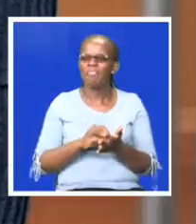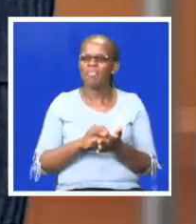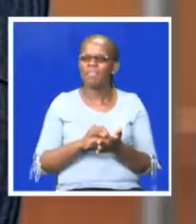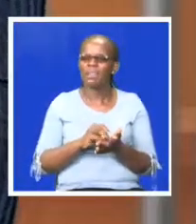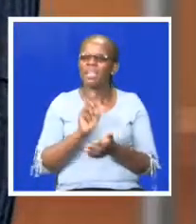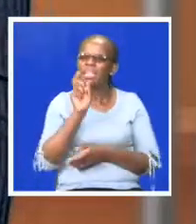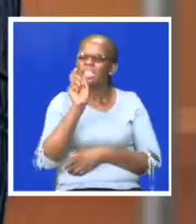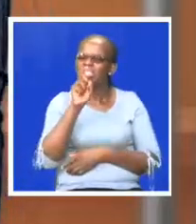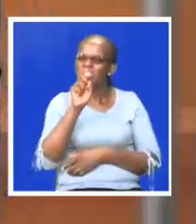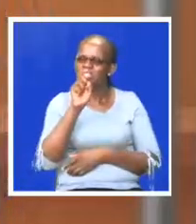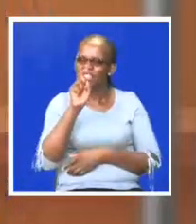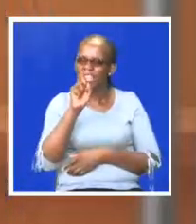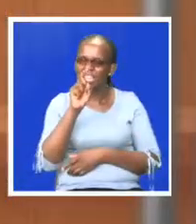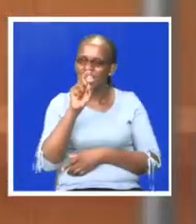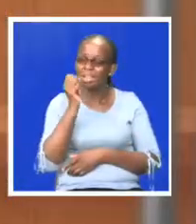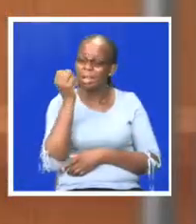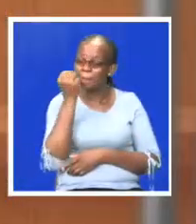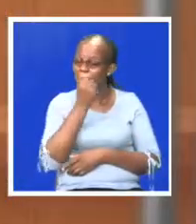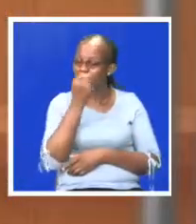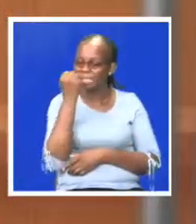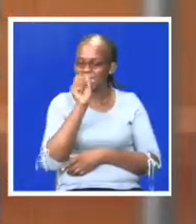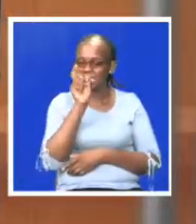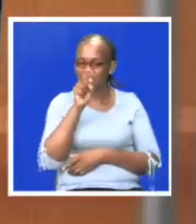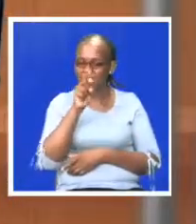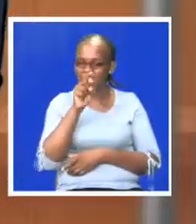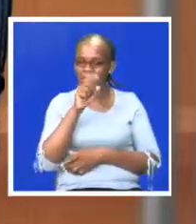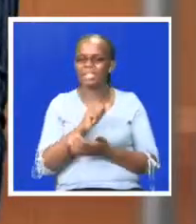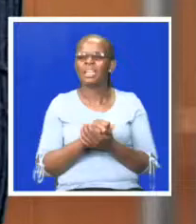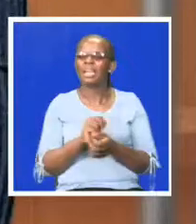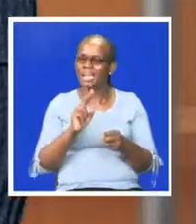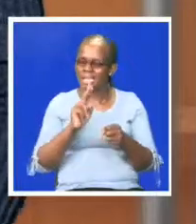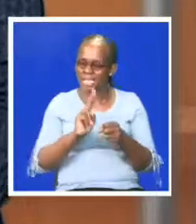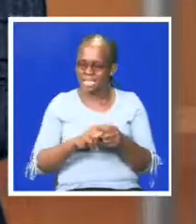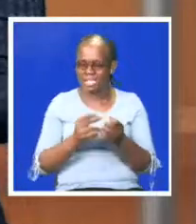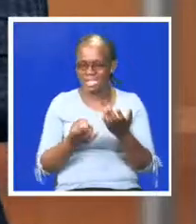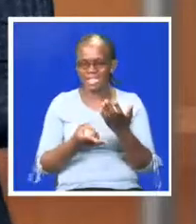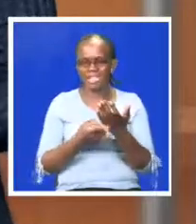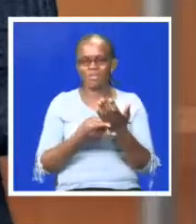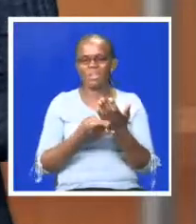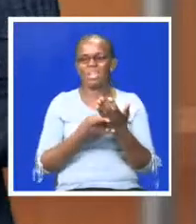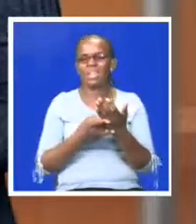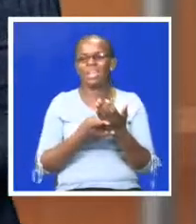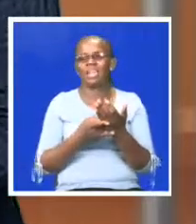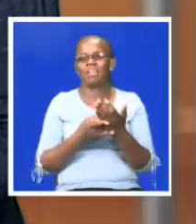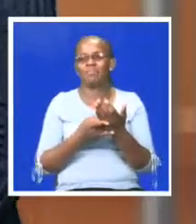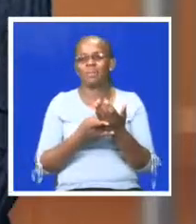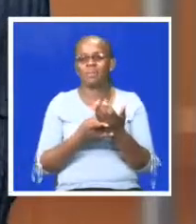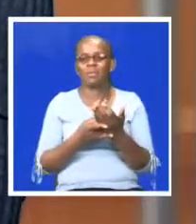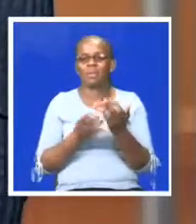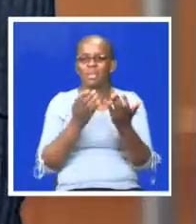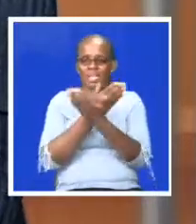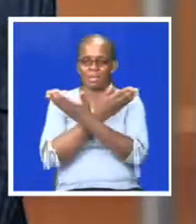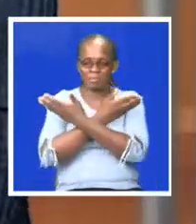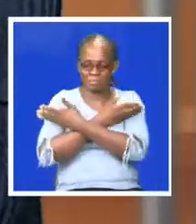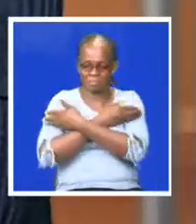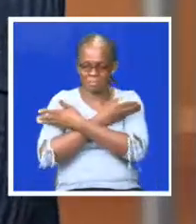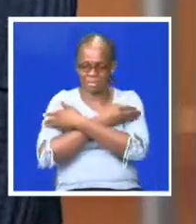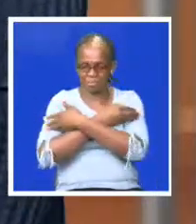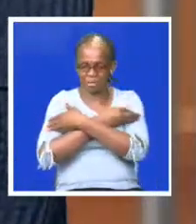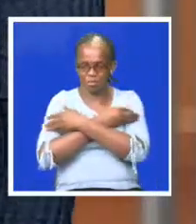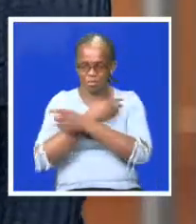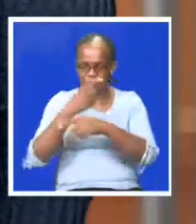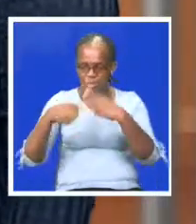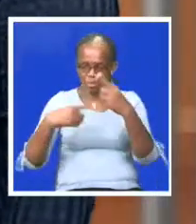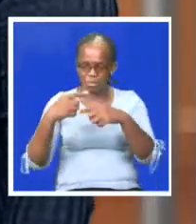chicken. Chicken meat, when we eat chicken, it also helps us to grow. It is part of the bodybuilding